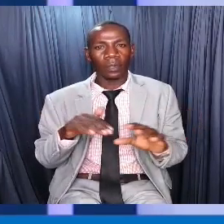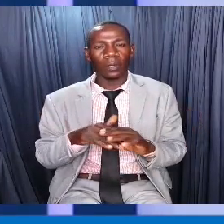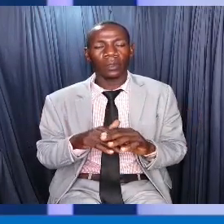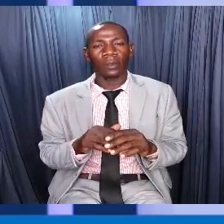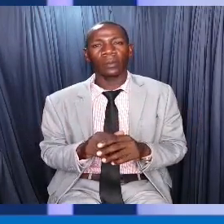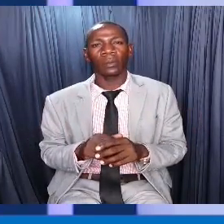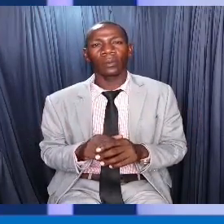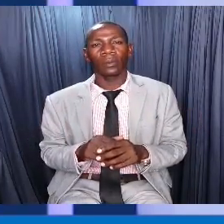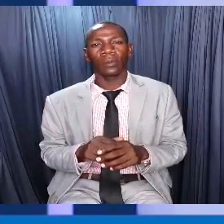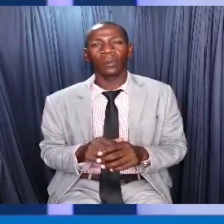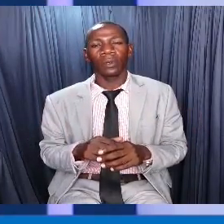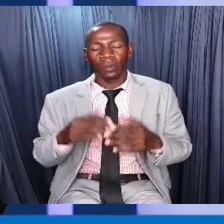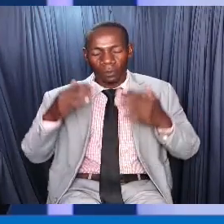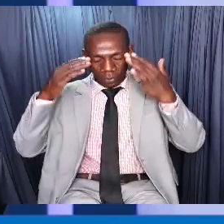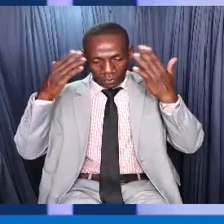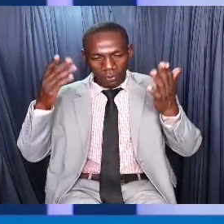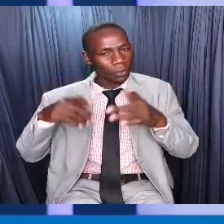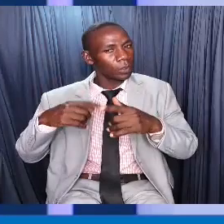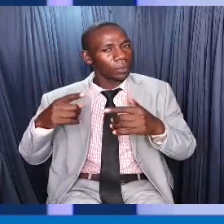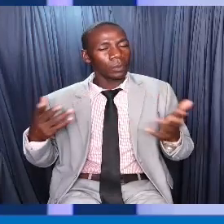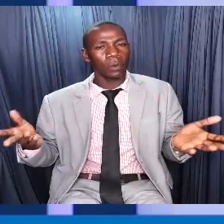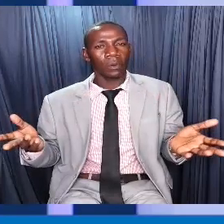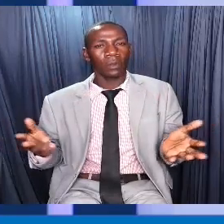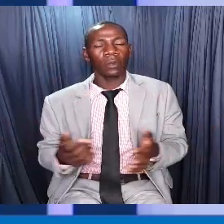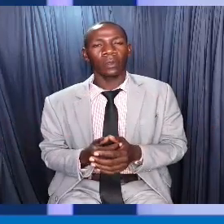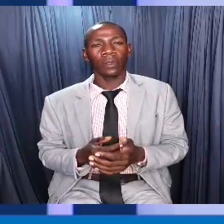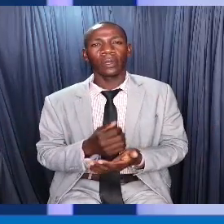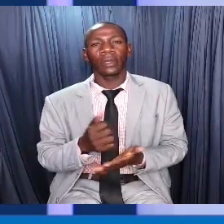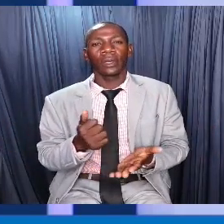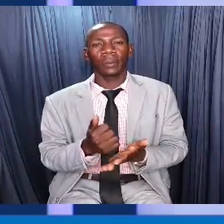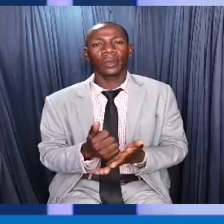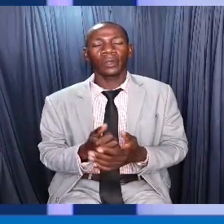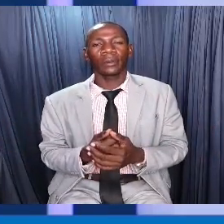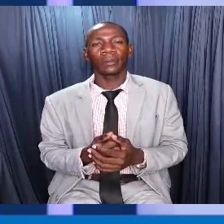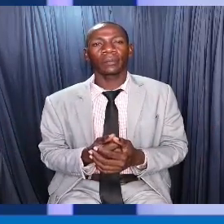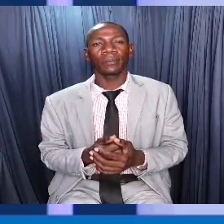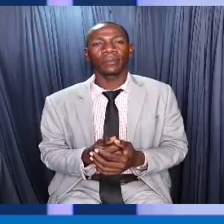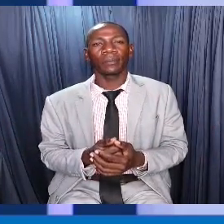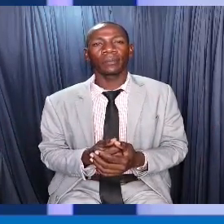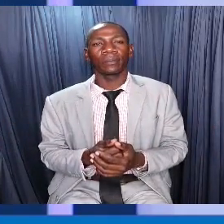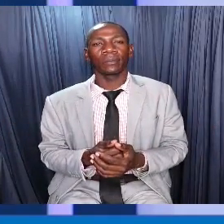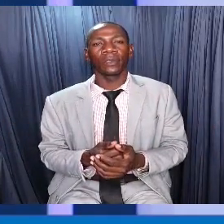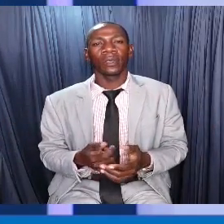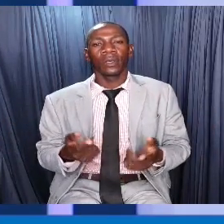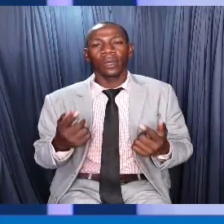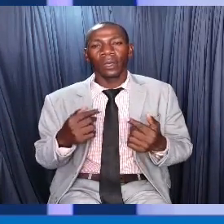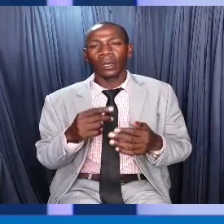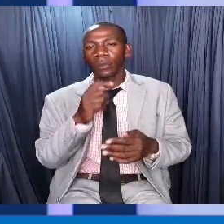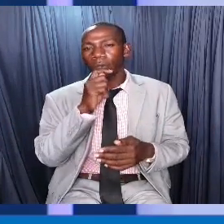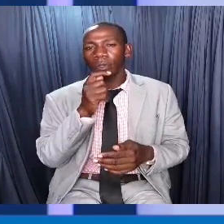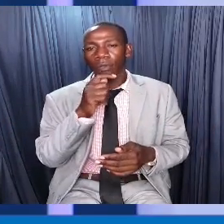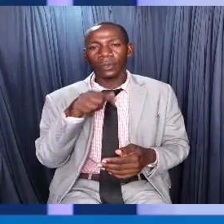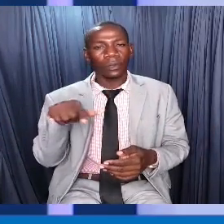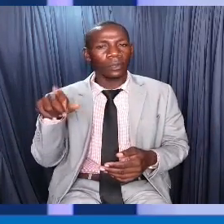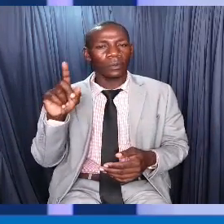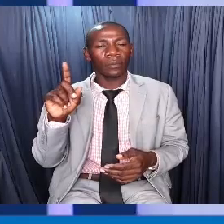there. Wakamwambia hata tujue alienda wapi. They said we don't know where the man has gone. Bwana Yesu asifiwe sana. Amen. Akaja kulishuhudia mwenyewe hilo. He came